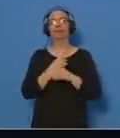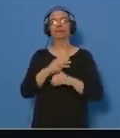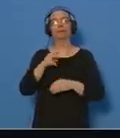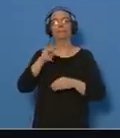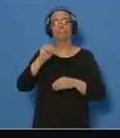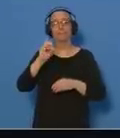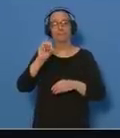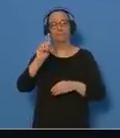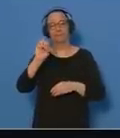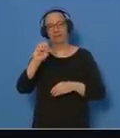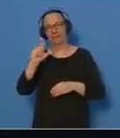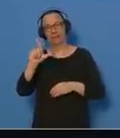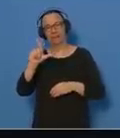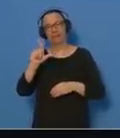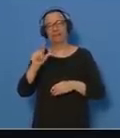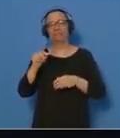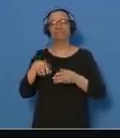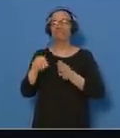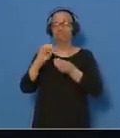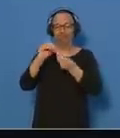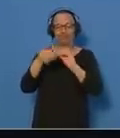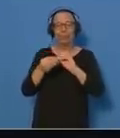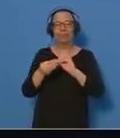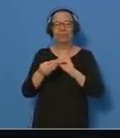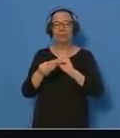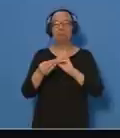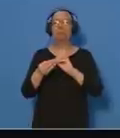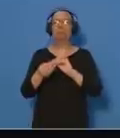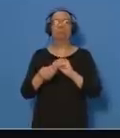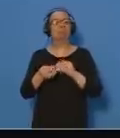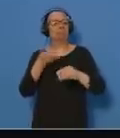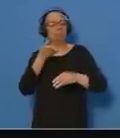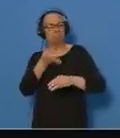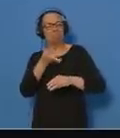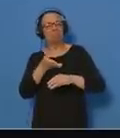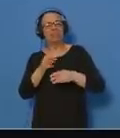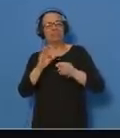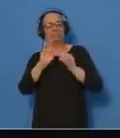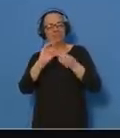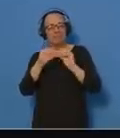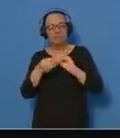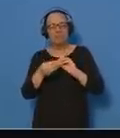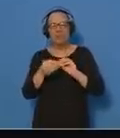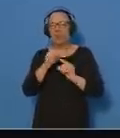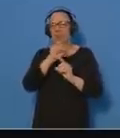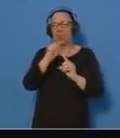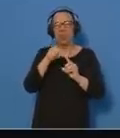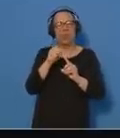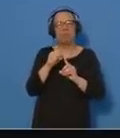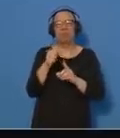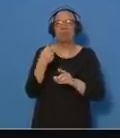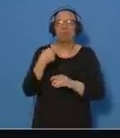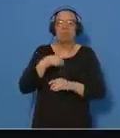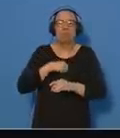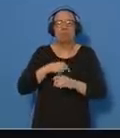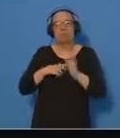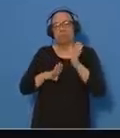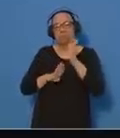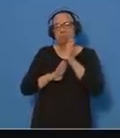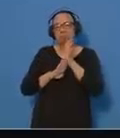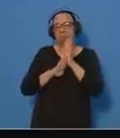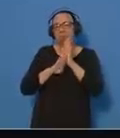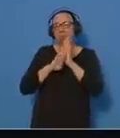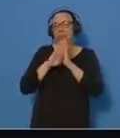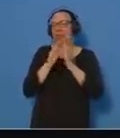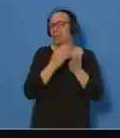earlier. Based on those figures, on a best case scenario, when might we peak, or when might the modeling suggest